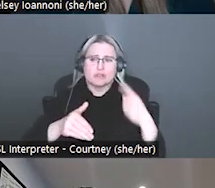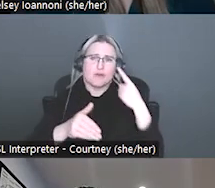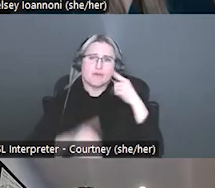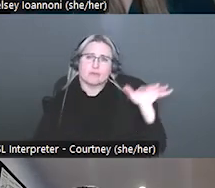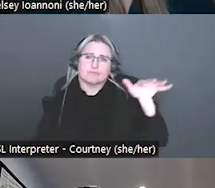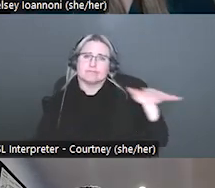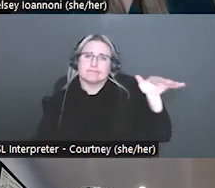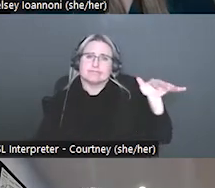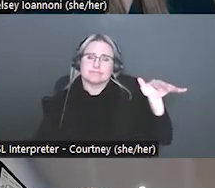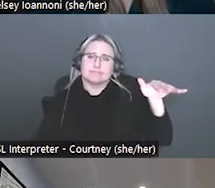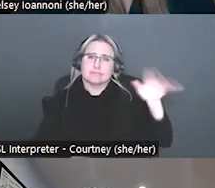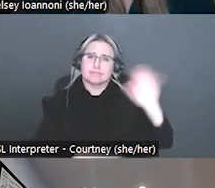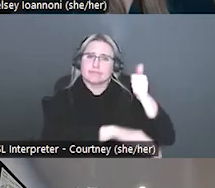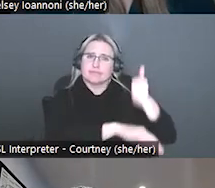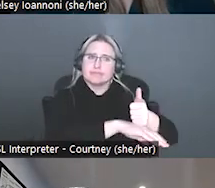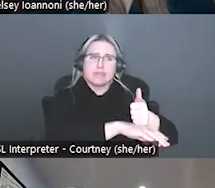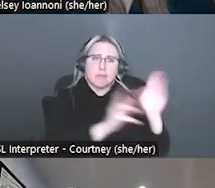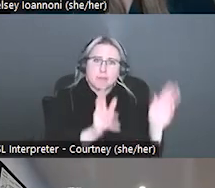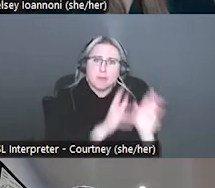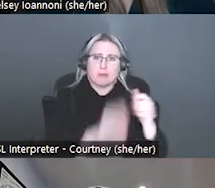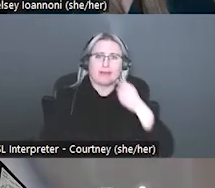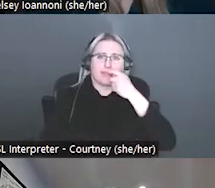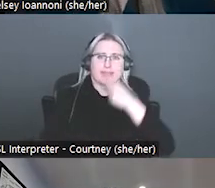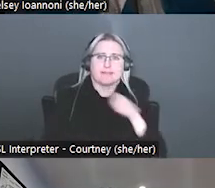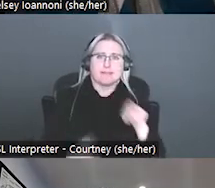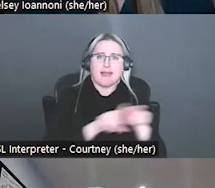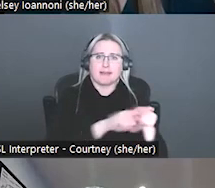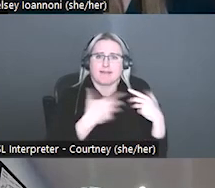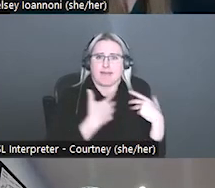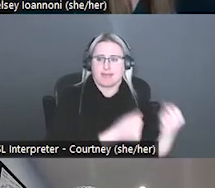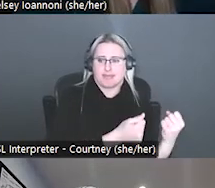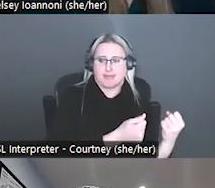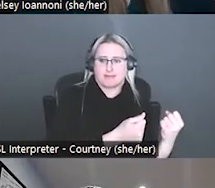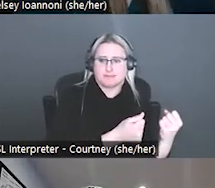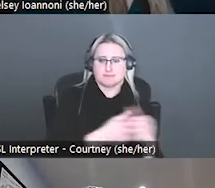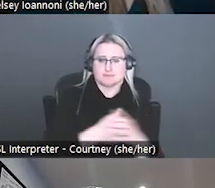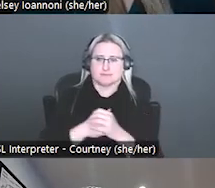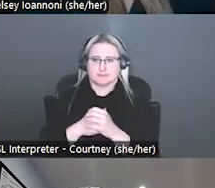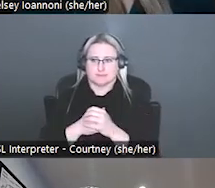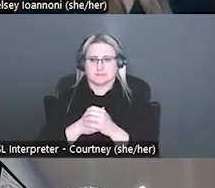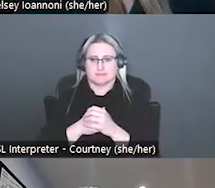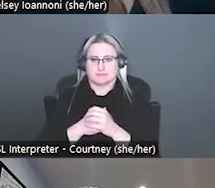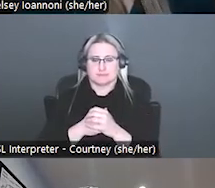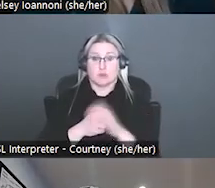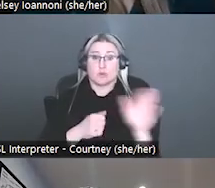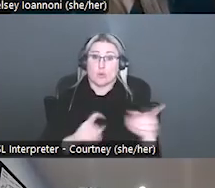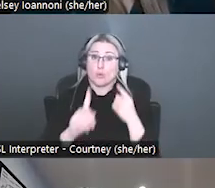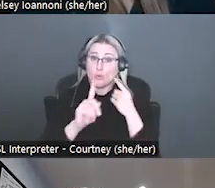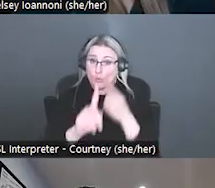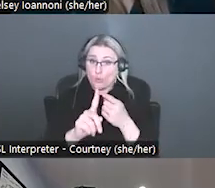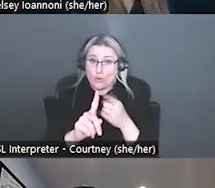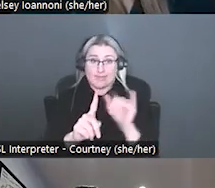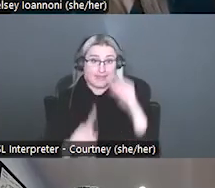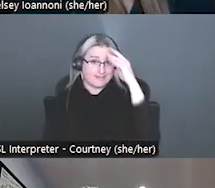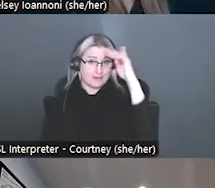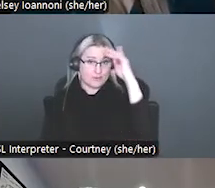that promote thinness as health. So the primary goal of this paradigm then is to enact a